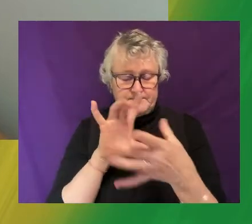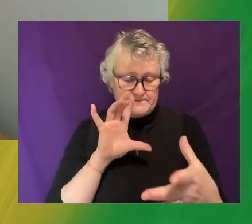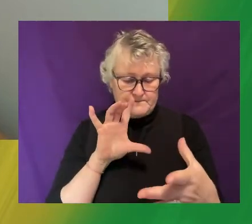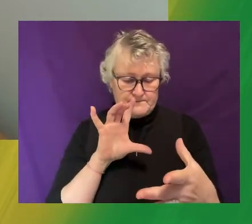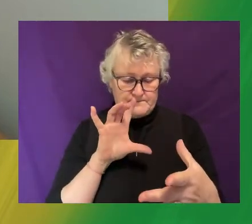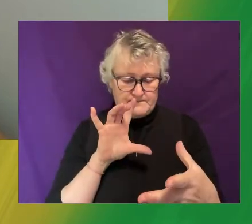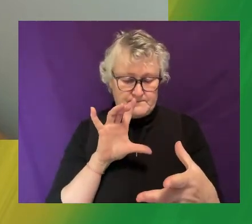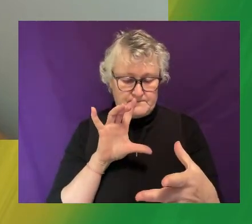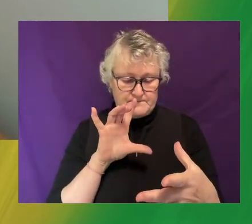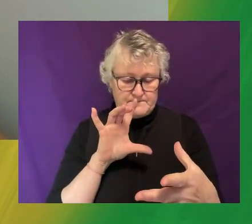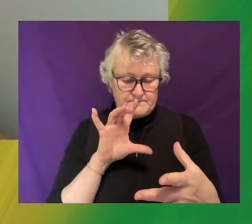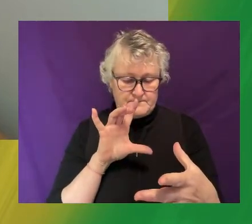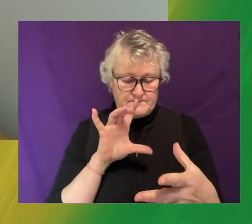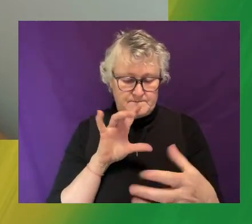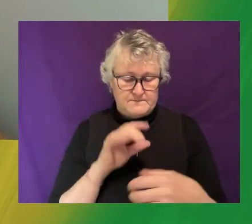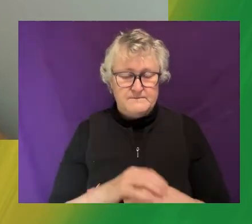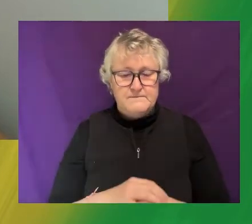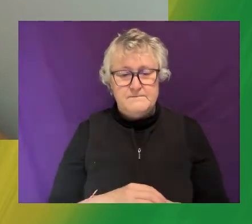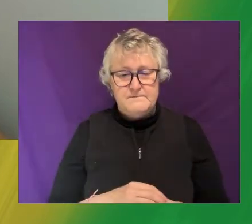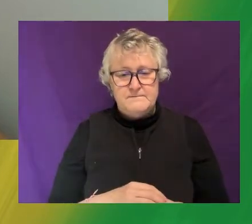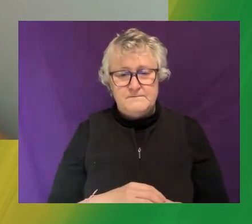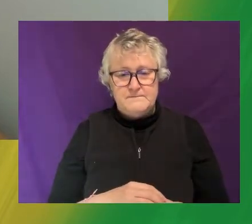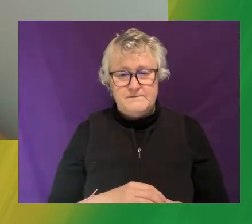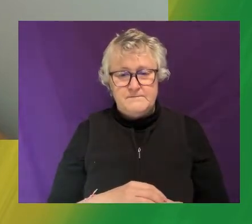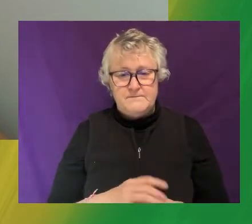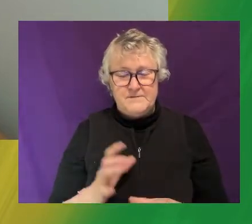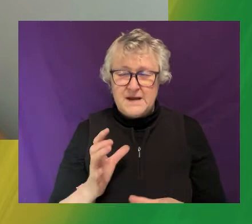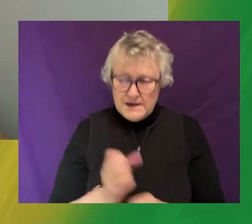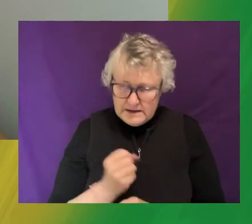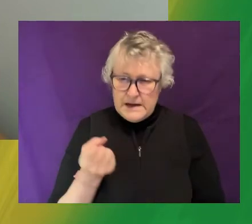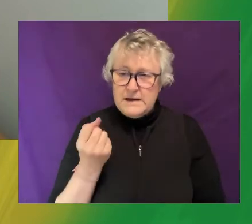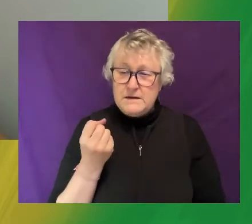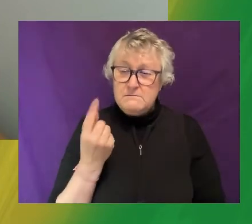Get it? Get it connected.